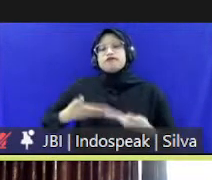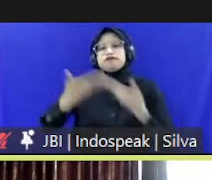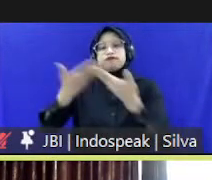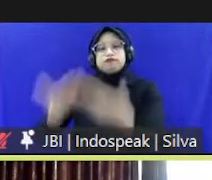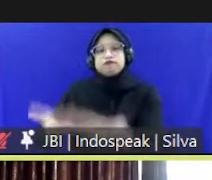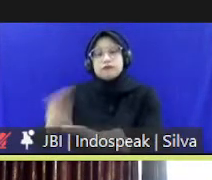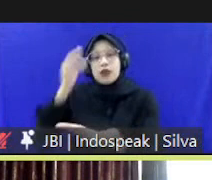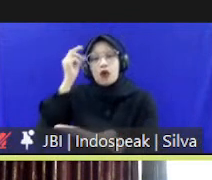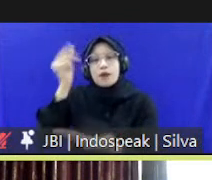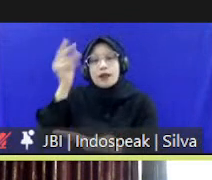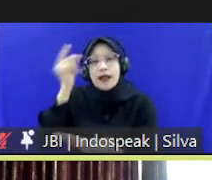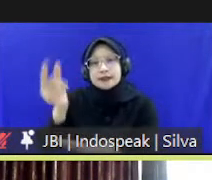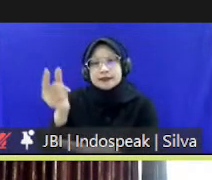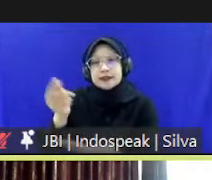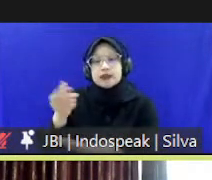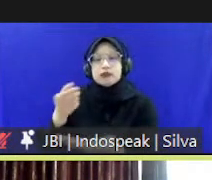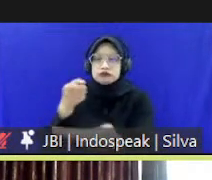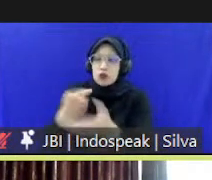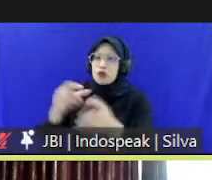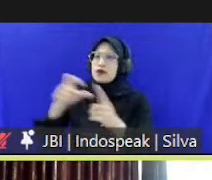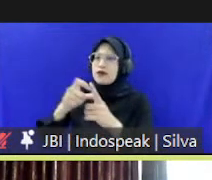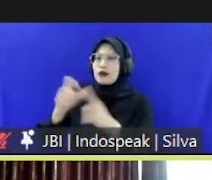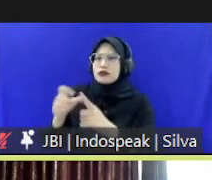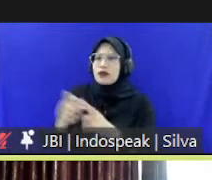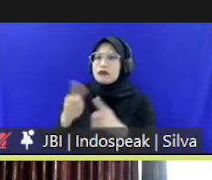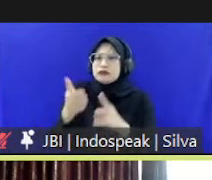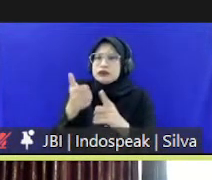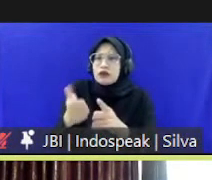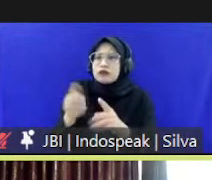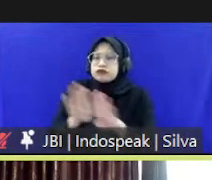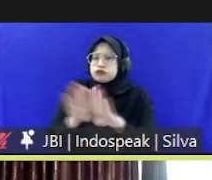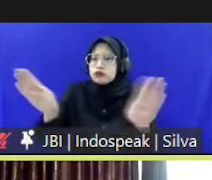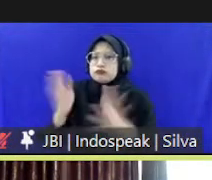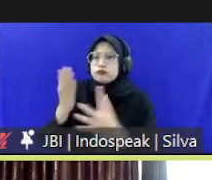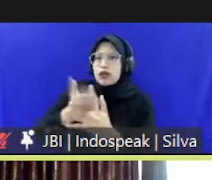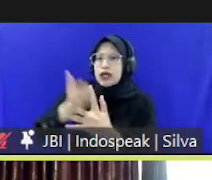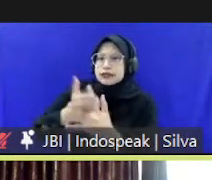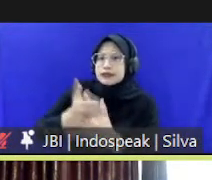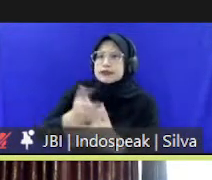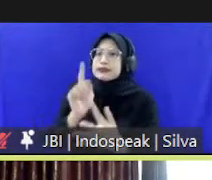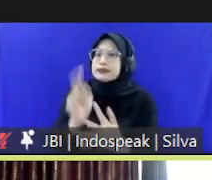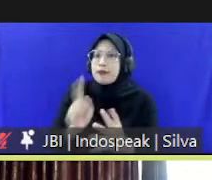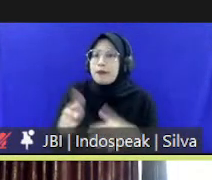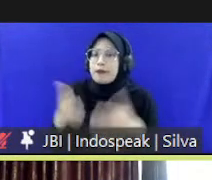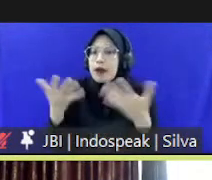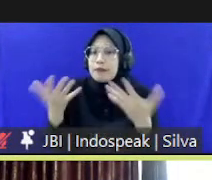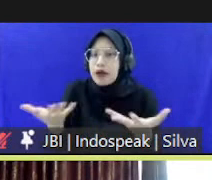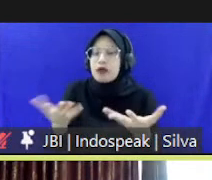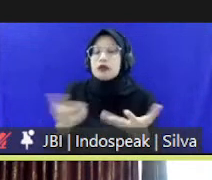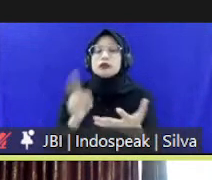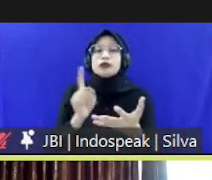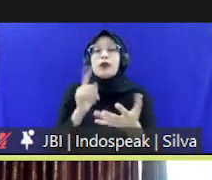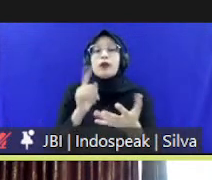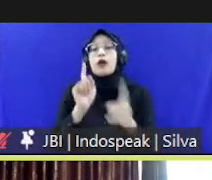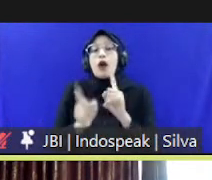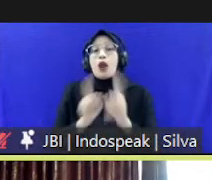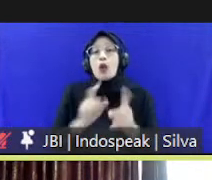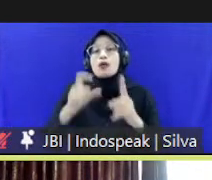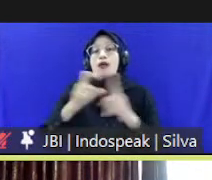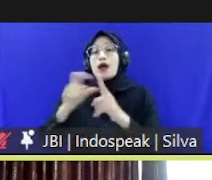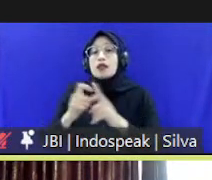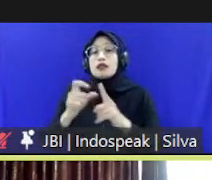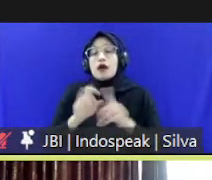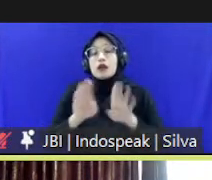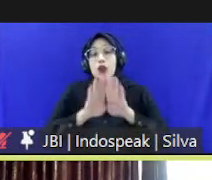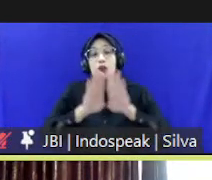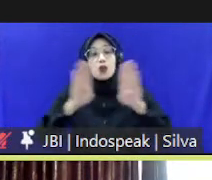data, because the data will be useful to predict, to estimate the trajectory of the pandemic. And we also